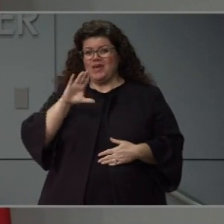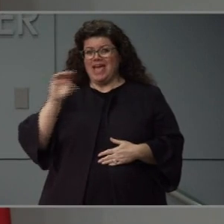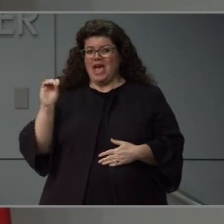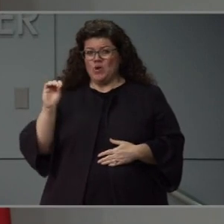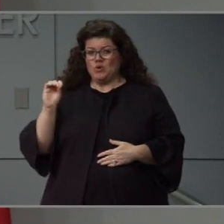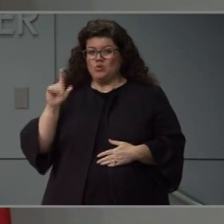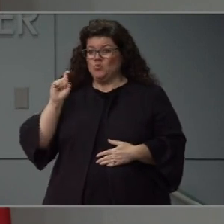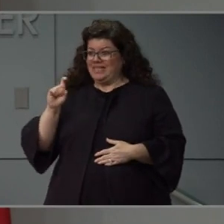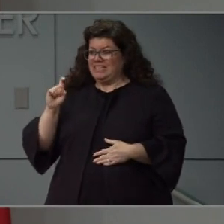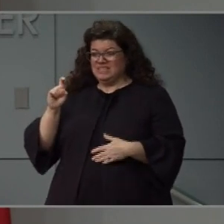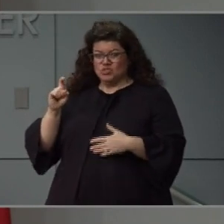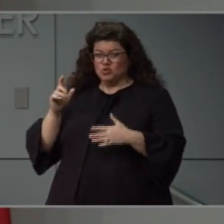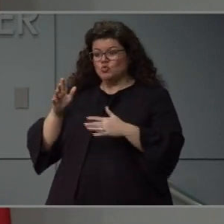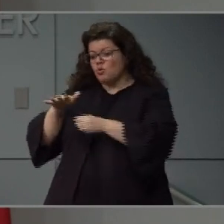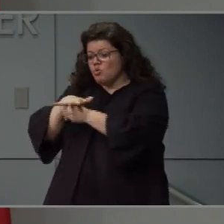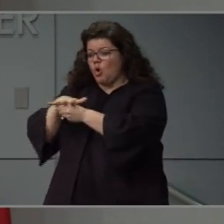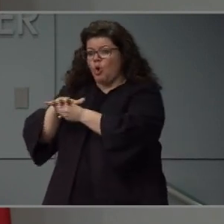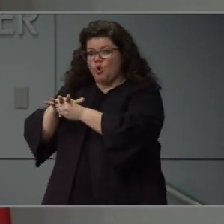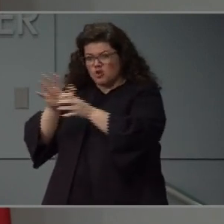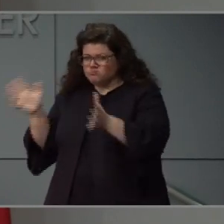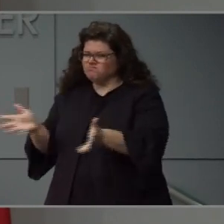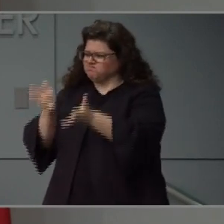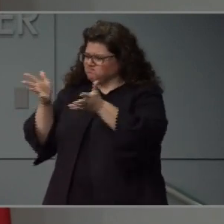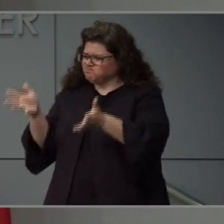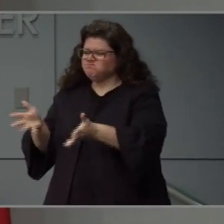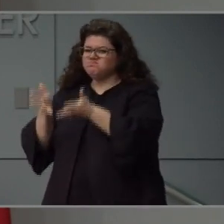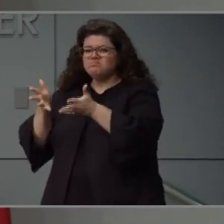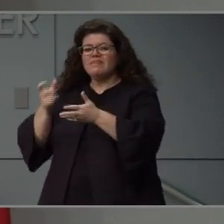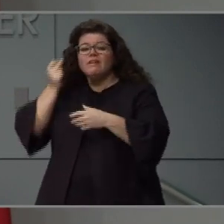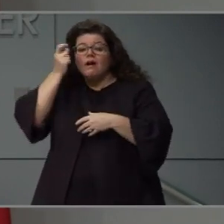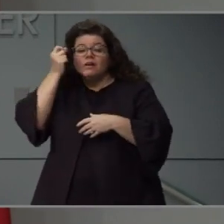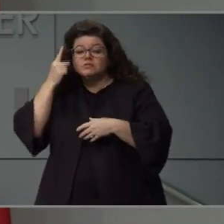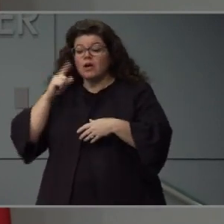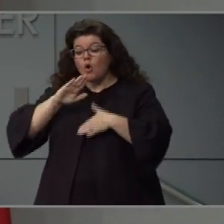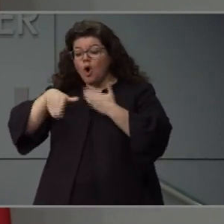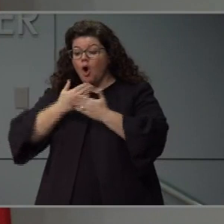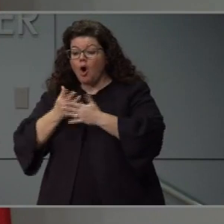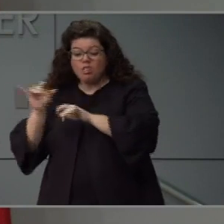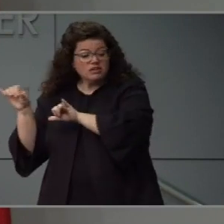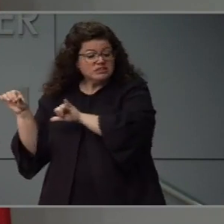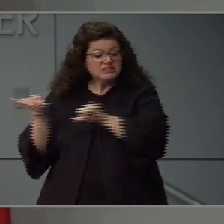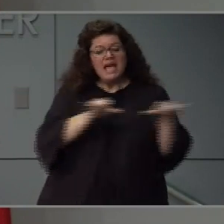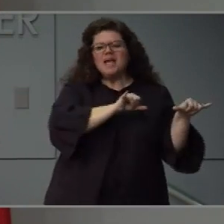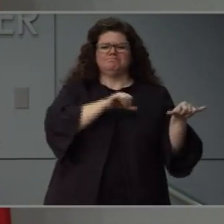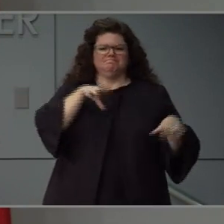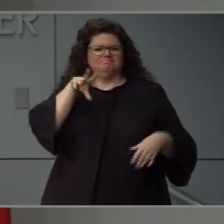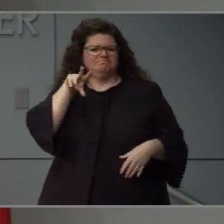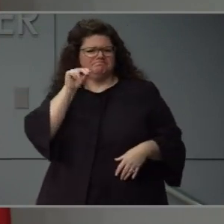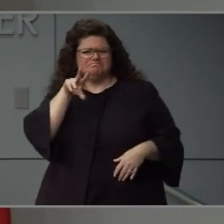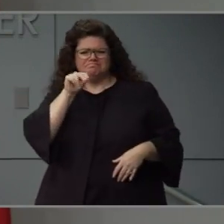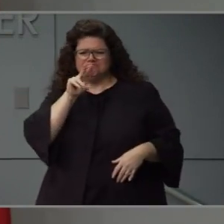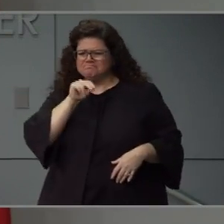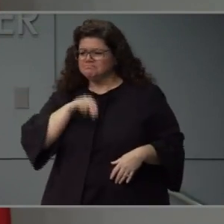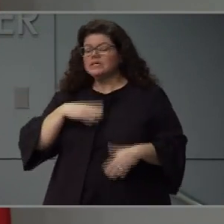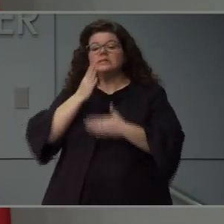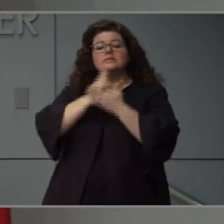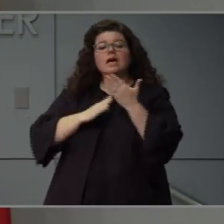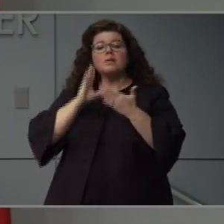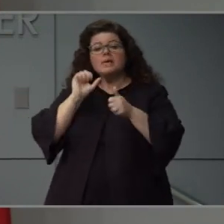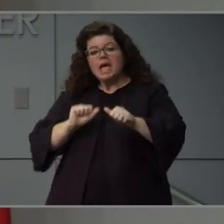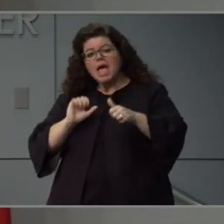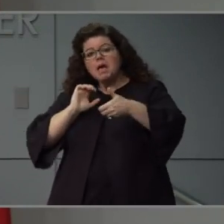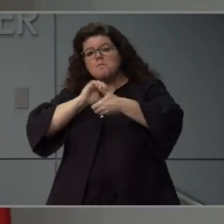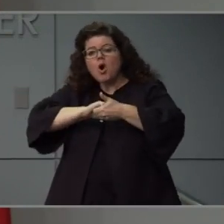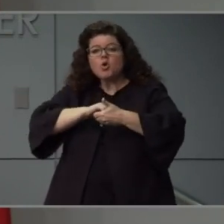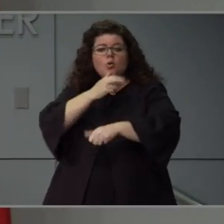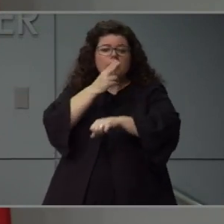local initiative here. It's going to look different in different communities. Certain local communities will partner with a health system or